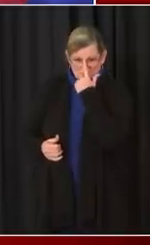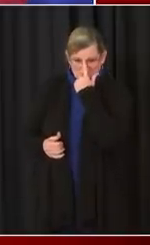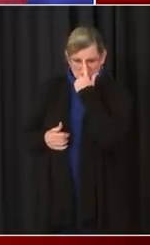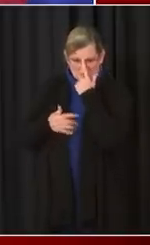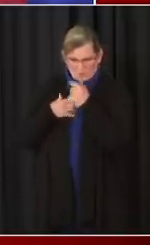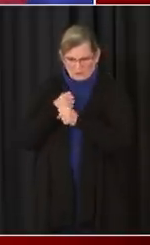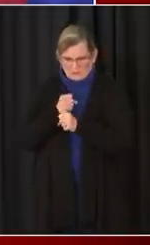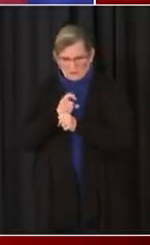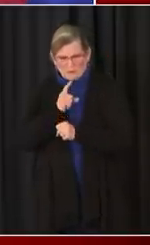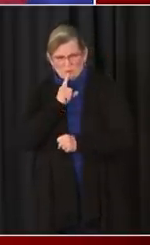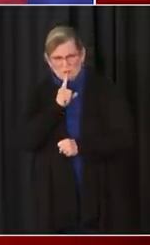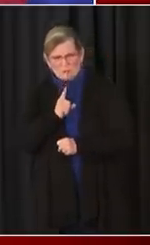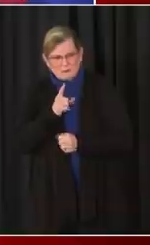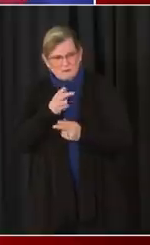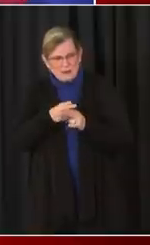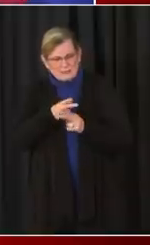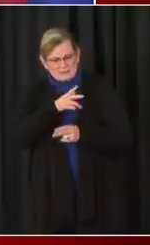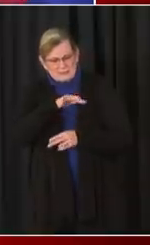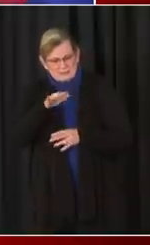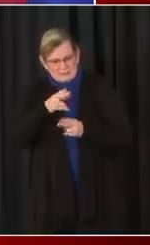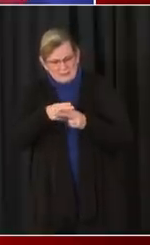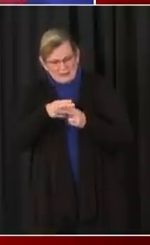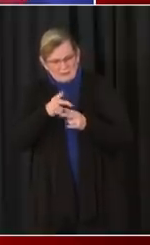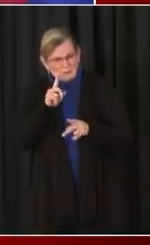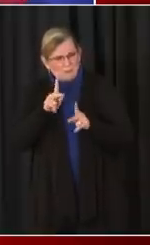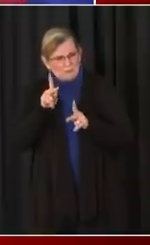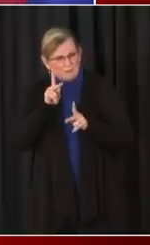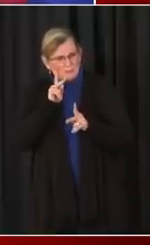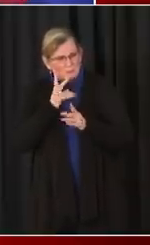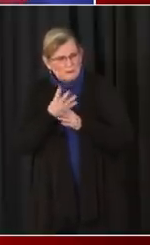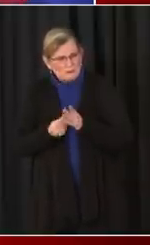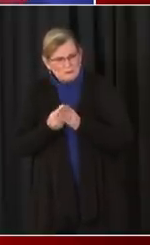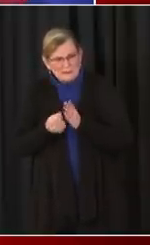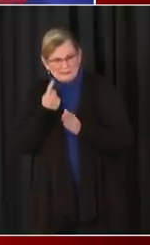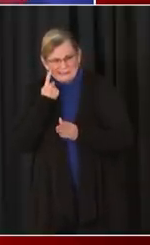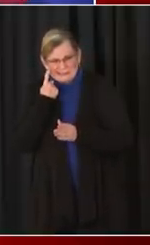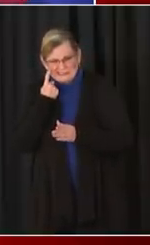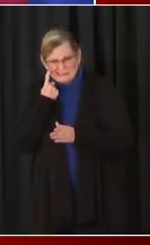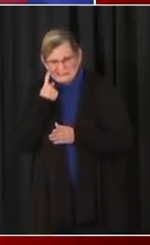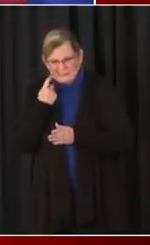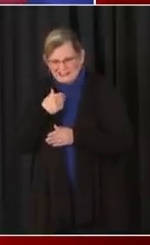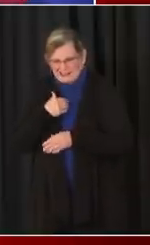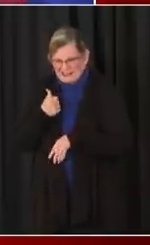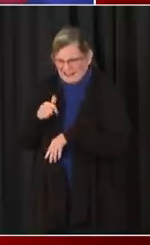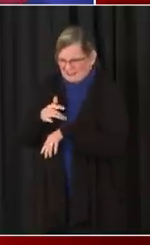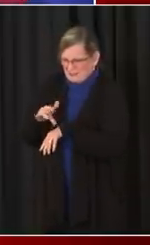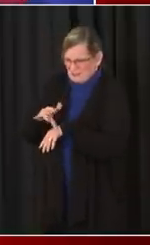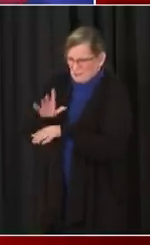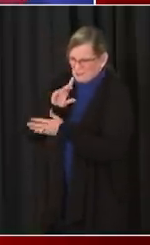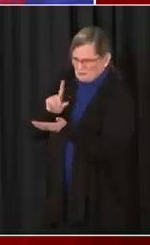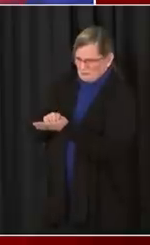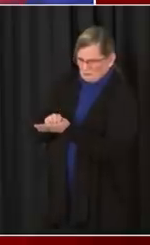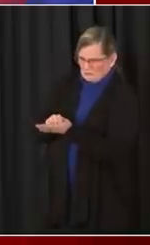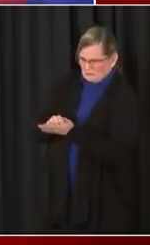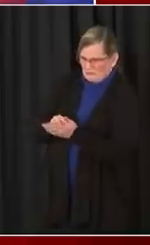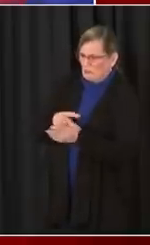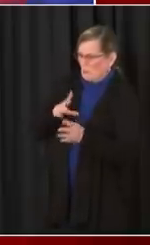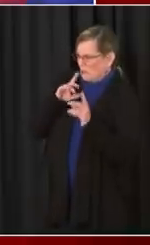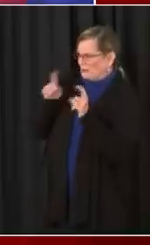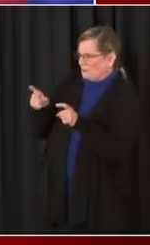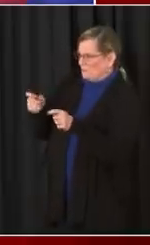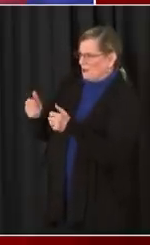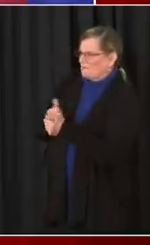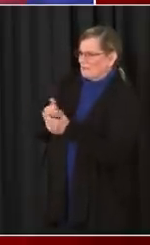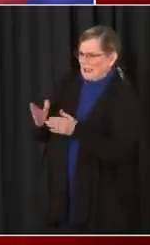Do we have anything available with it printed? You can Can we print that? We'll get that to you.